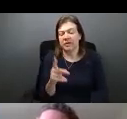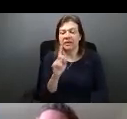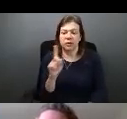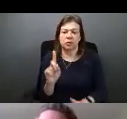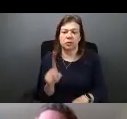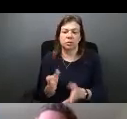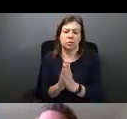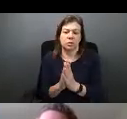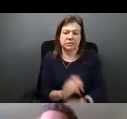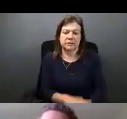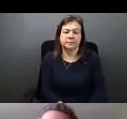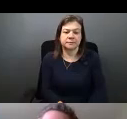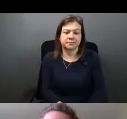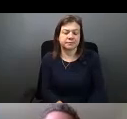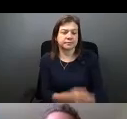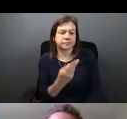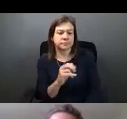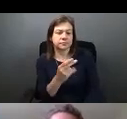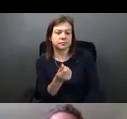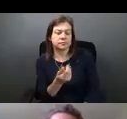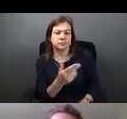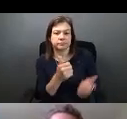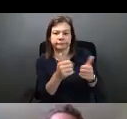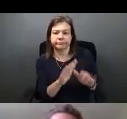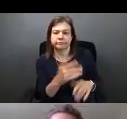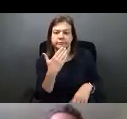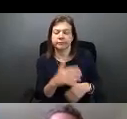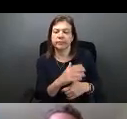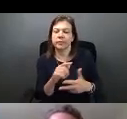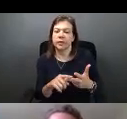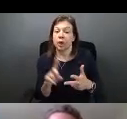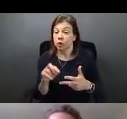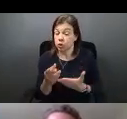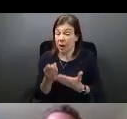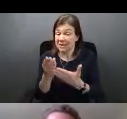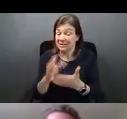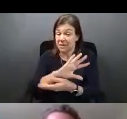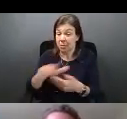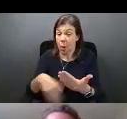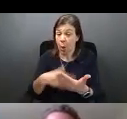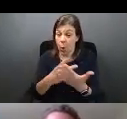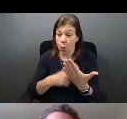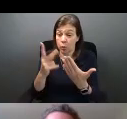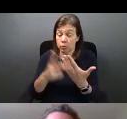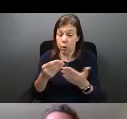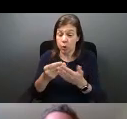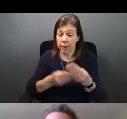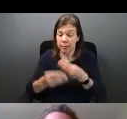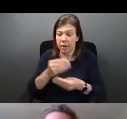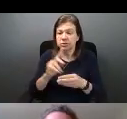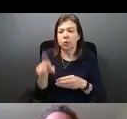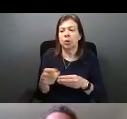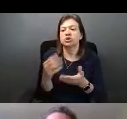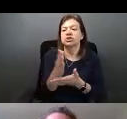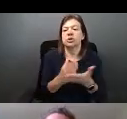to. Great, thank you. Do I submit my entire program budget or just the part that will